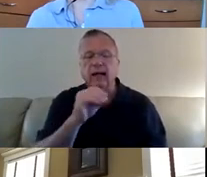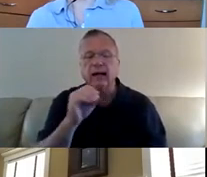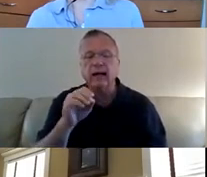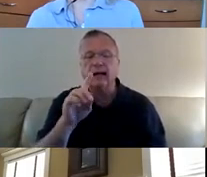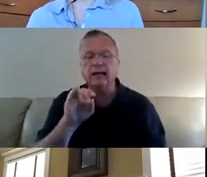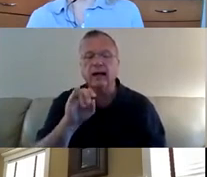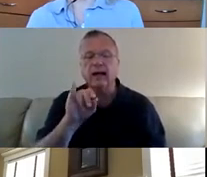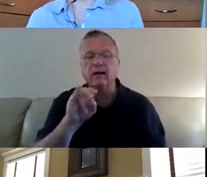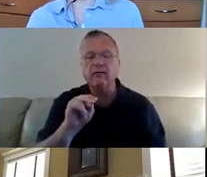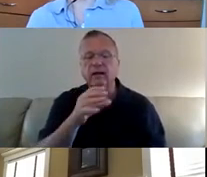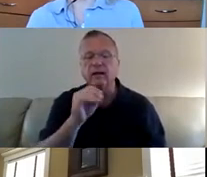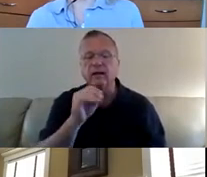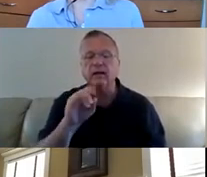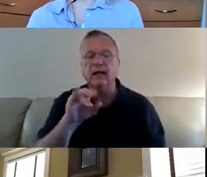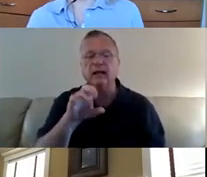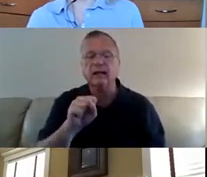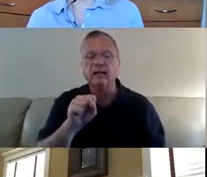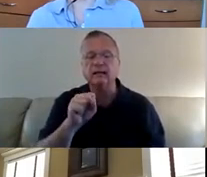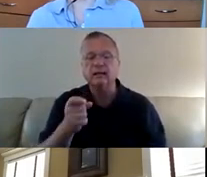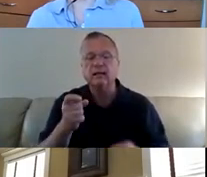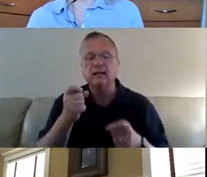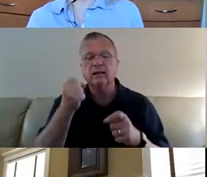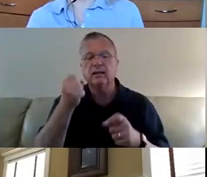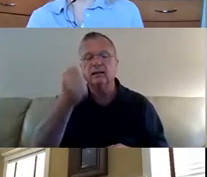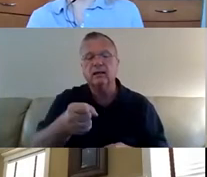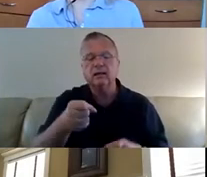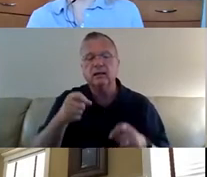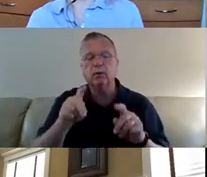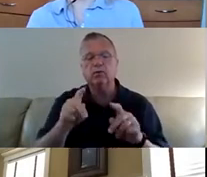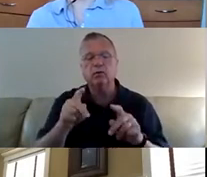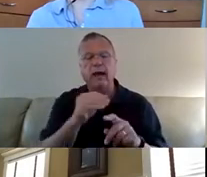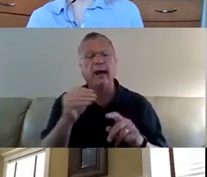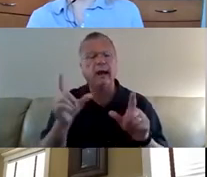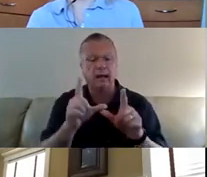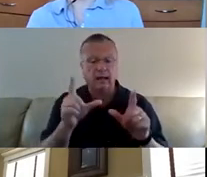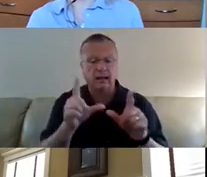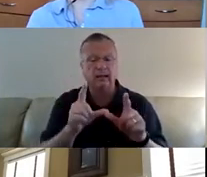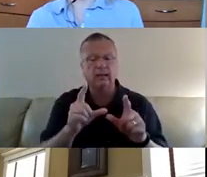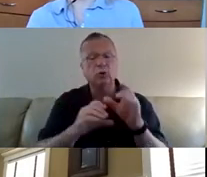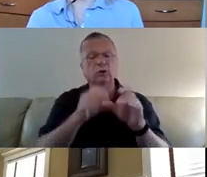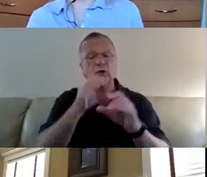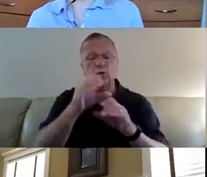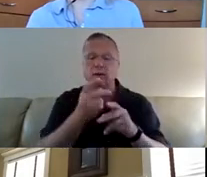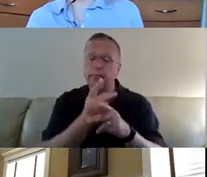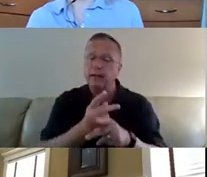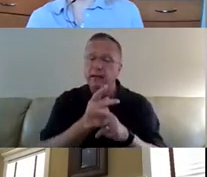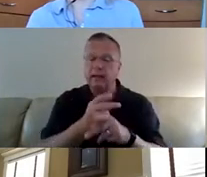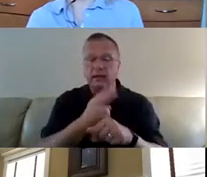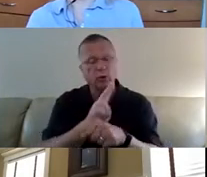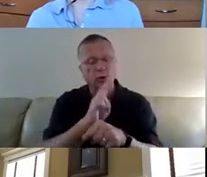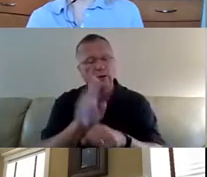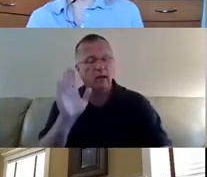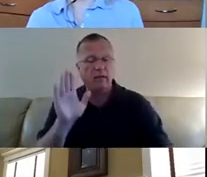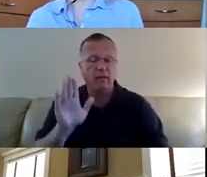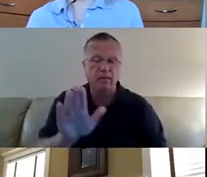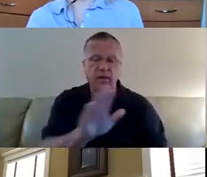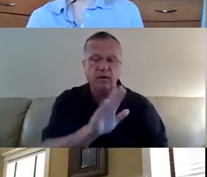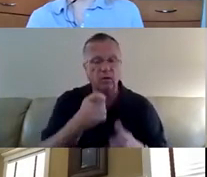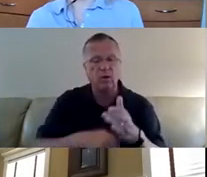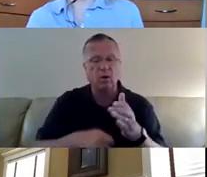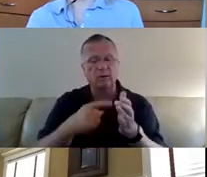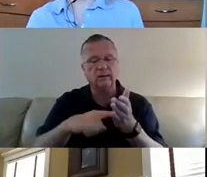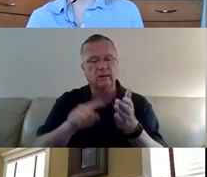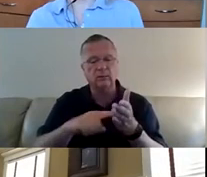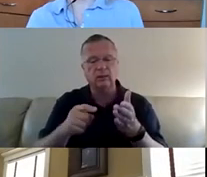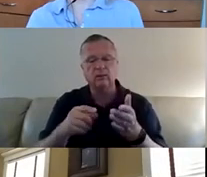successors, and assigns the privilege and license to construct, maintain, and use at their own cost and expense to install a